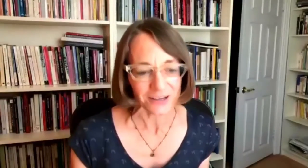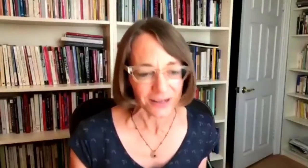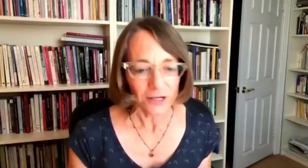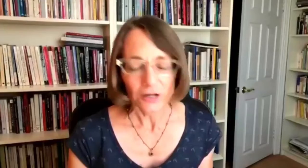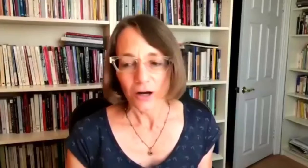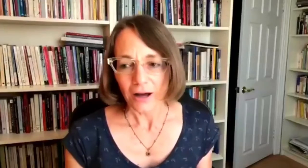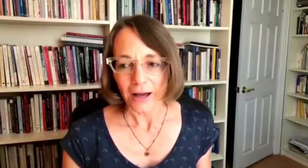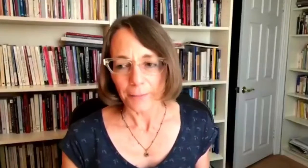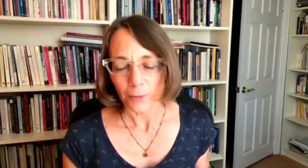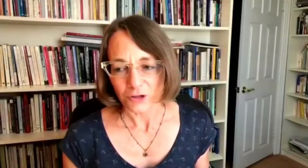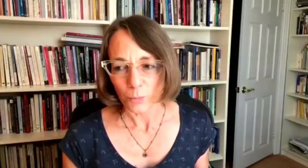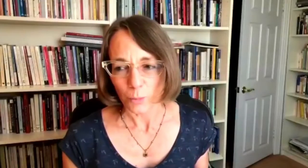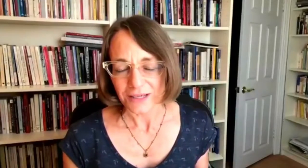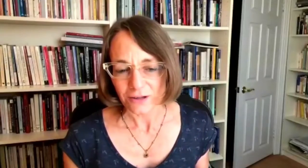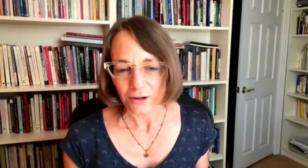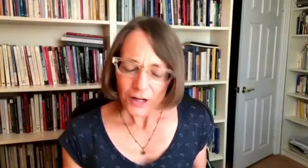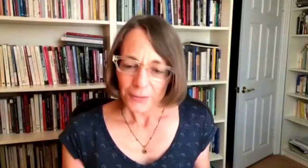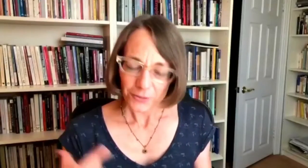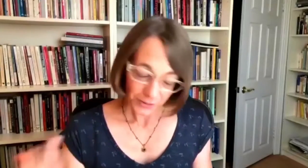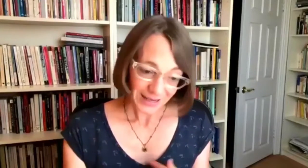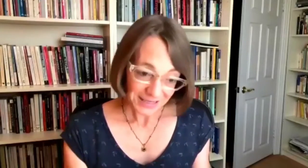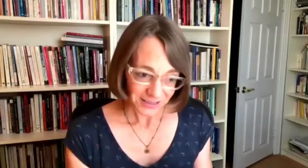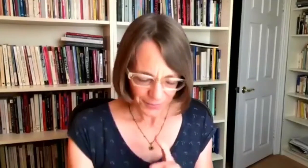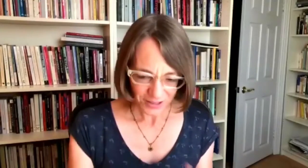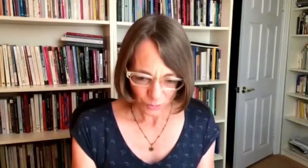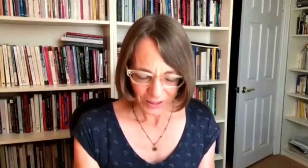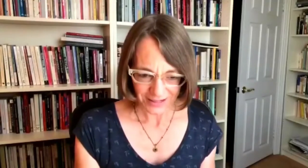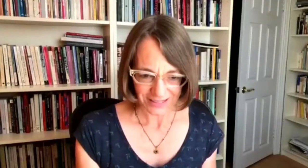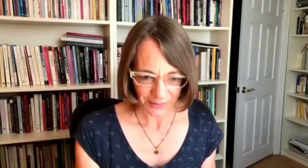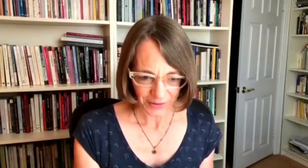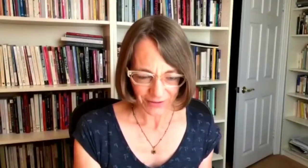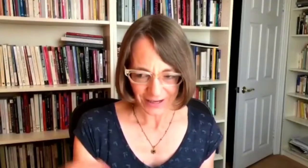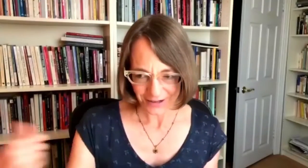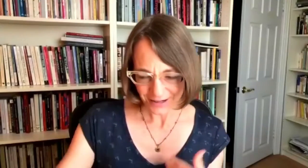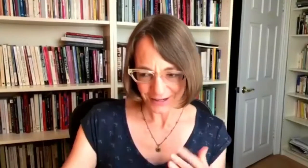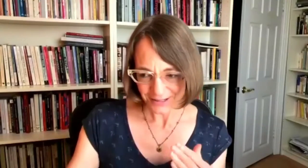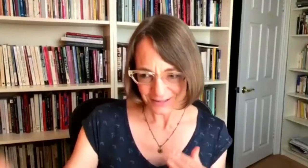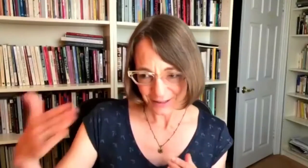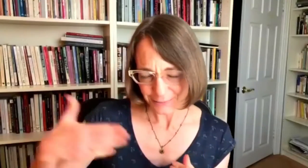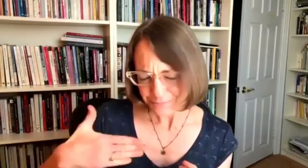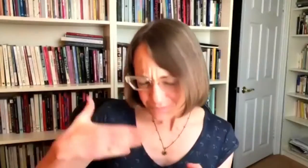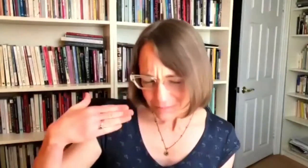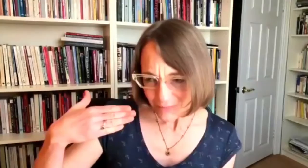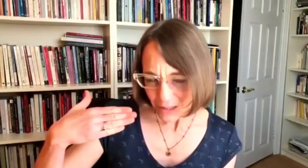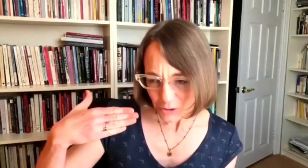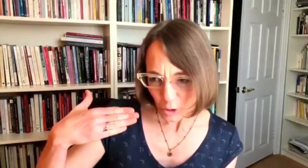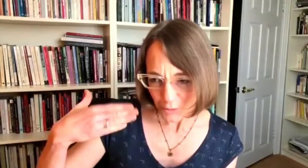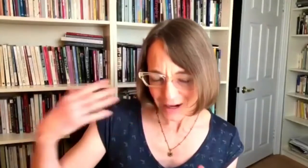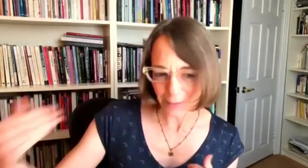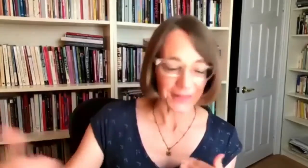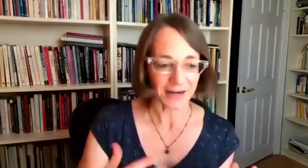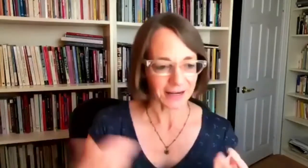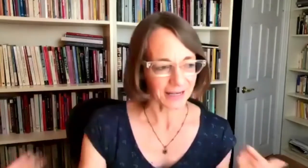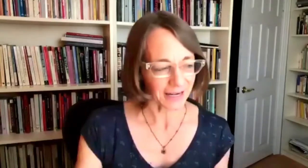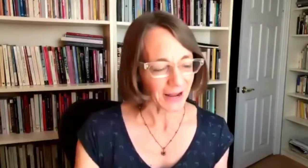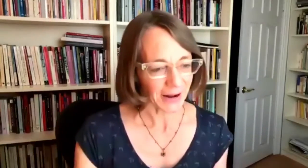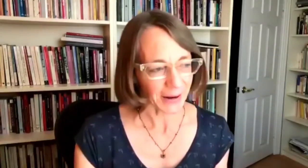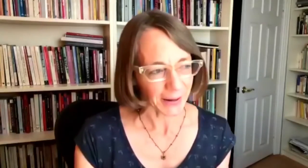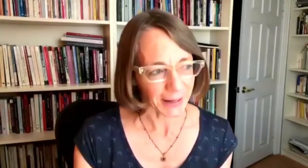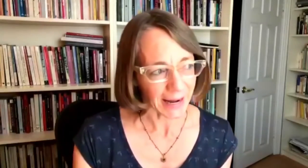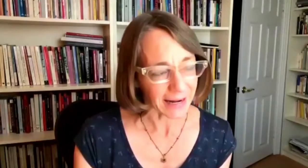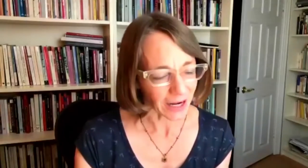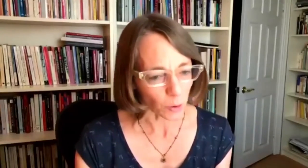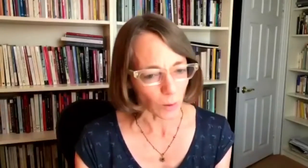relationship between eugenics and race, there is something really interesting there as